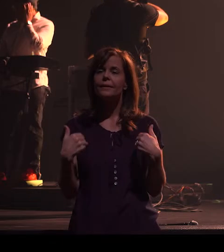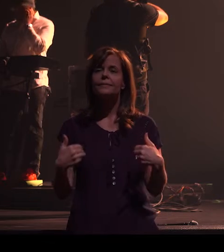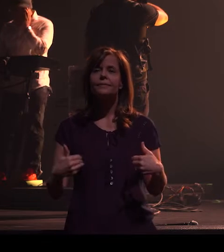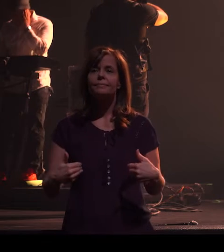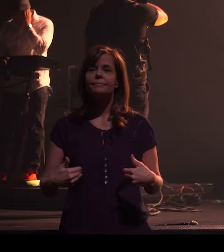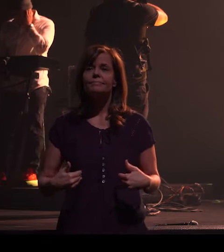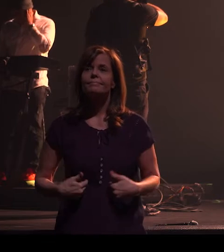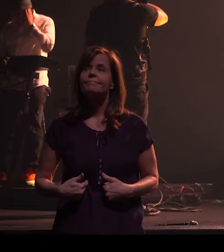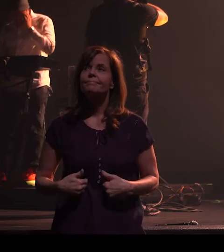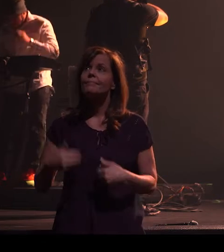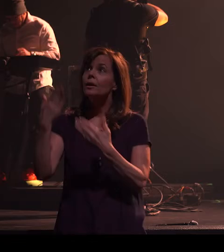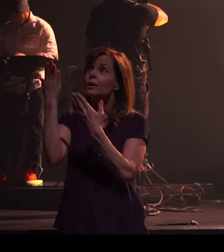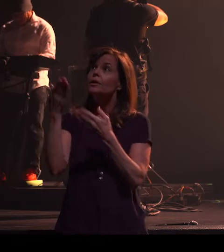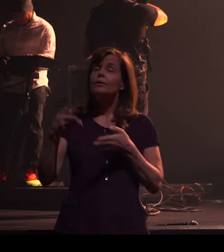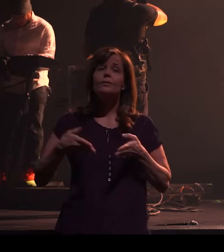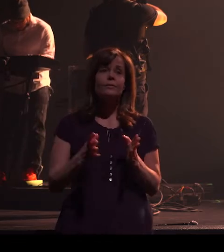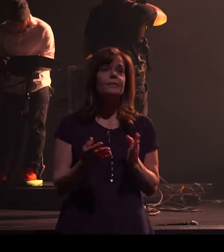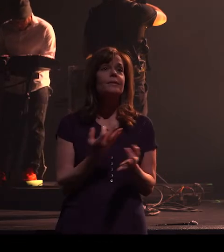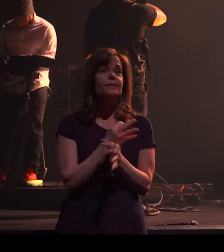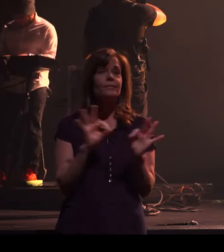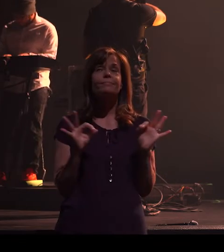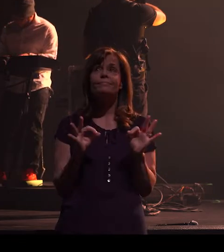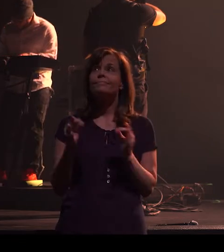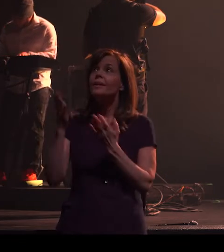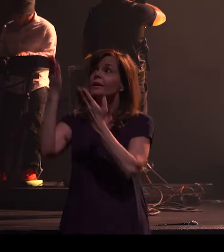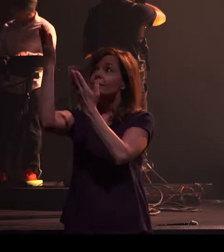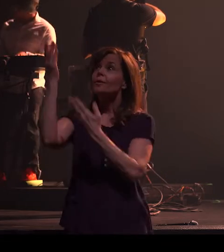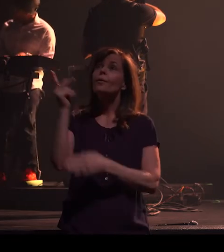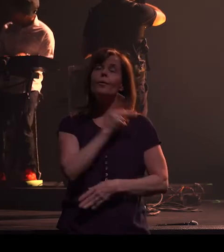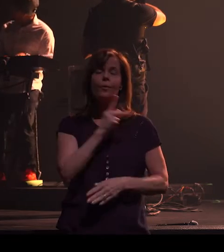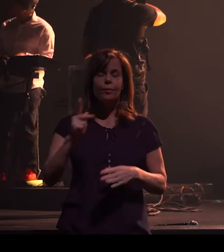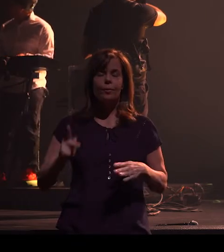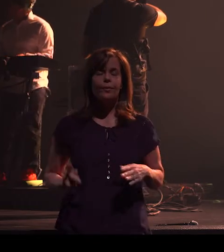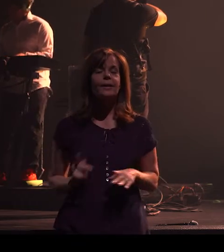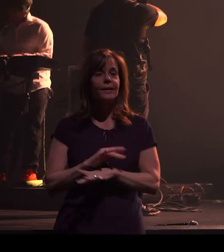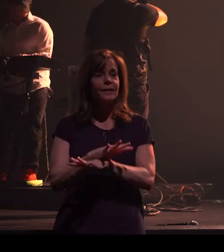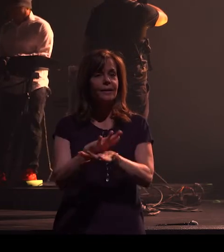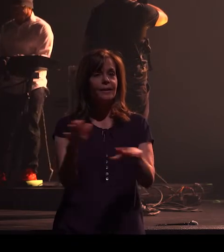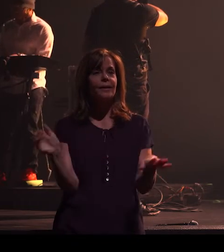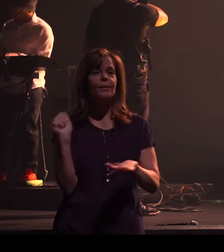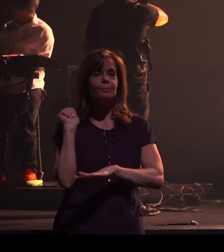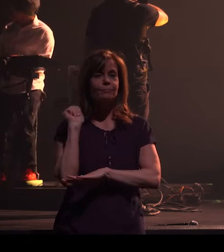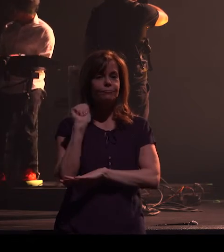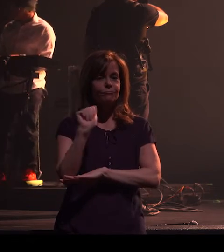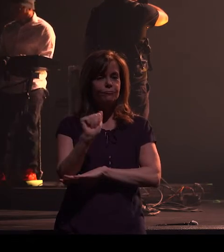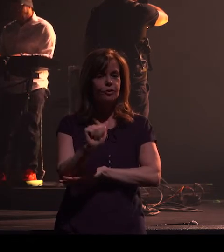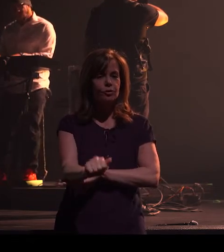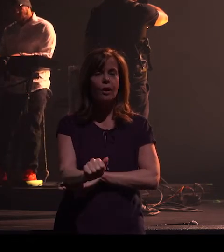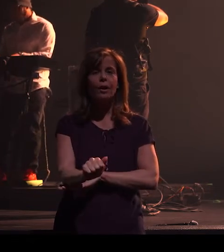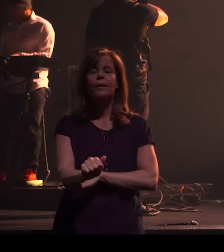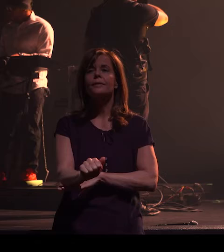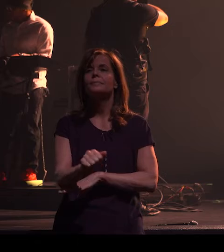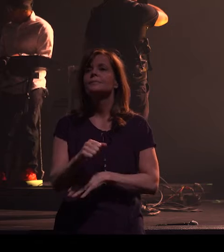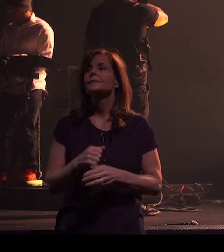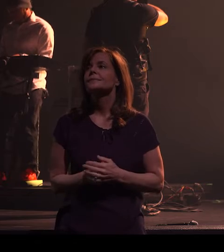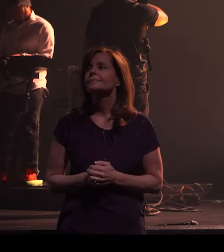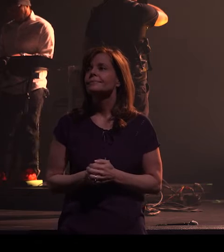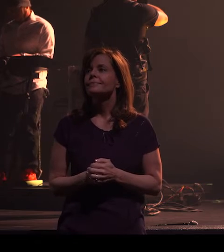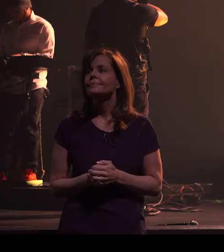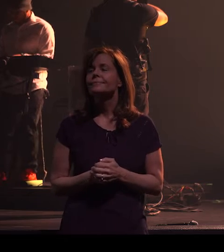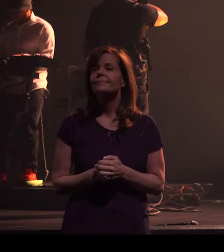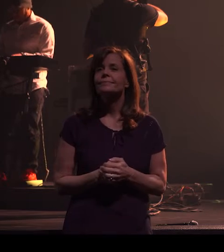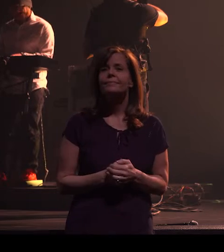us free. Your kingdom triumphs over